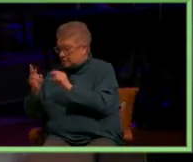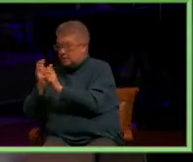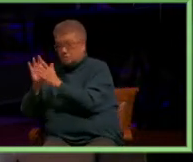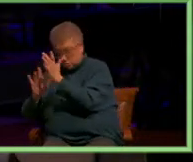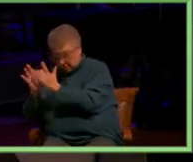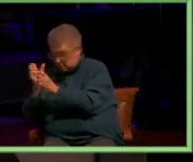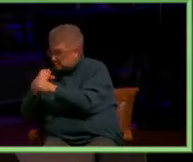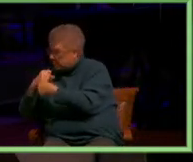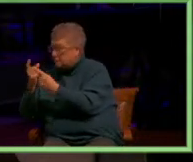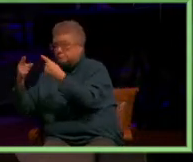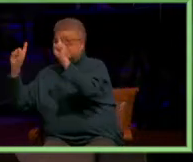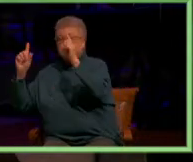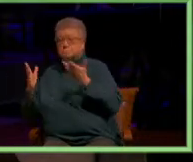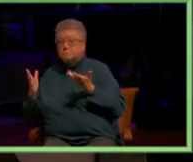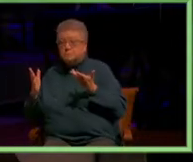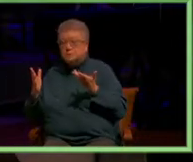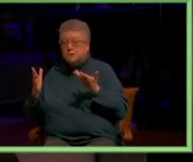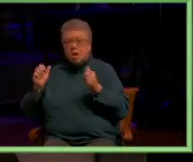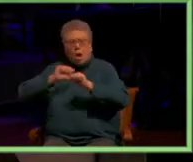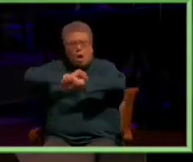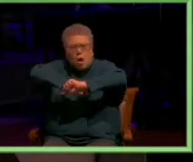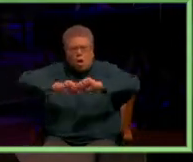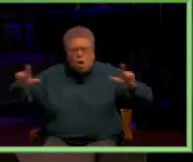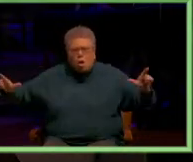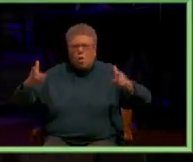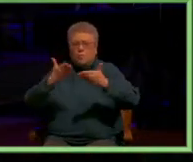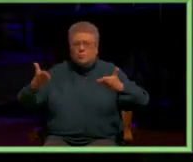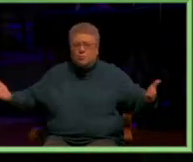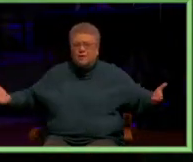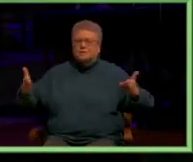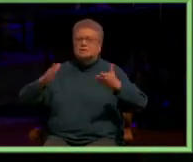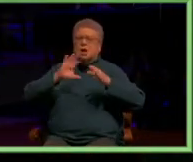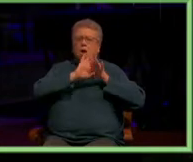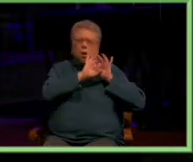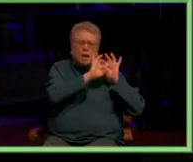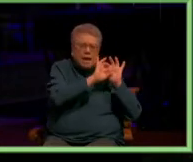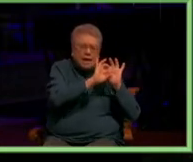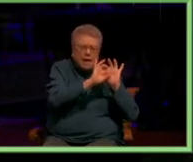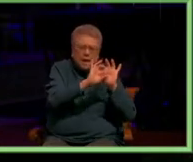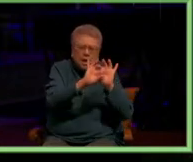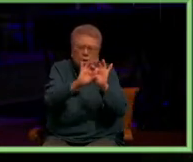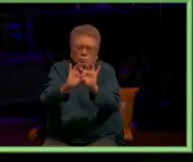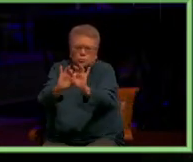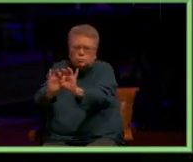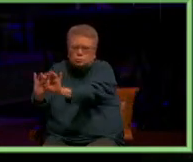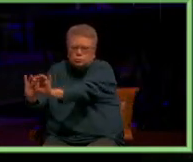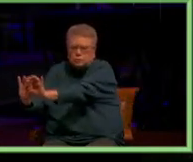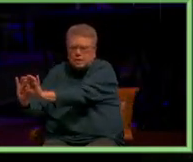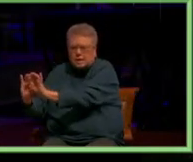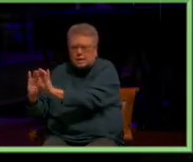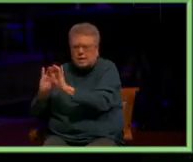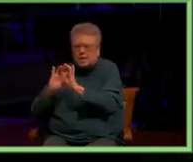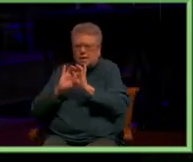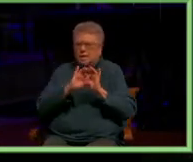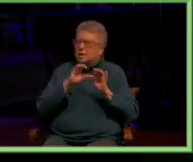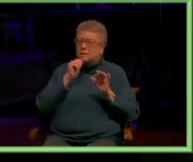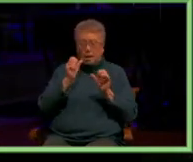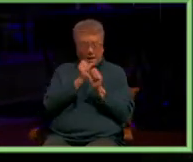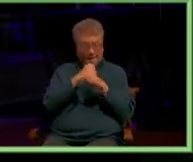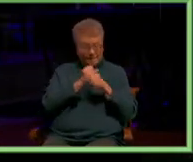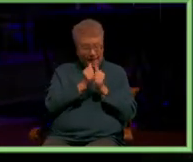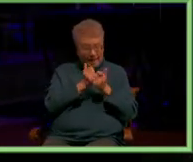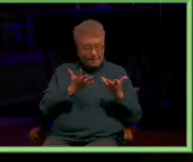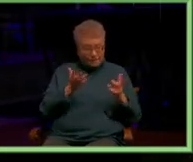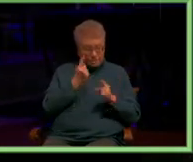what it says. And through him, all things are held together. Not only did he make all things,